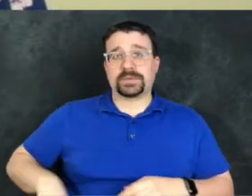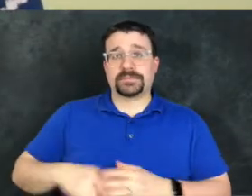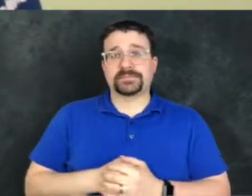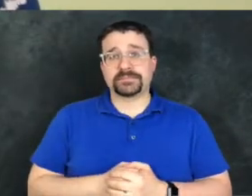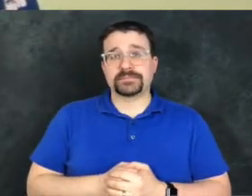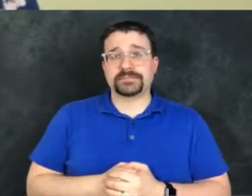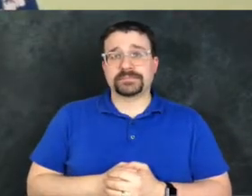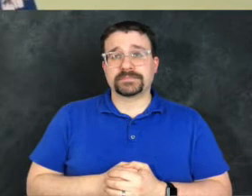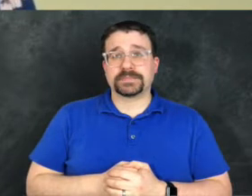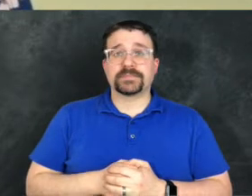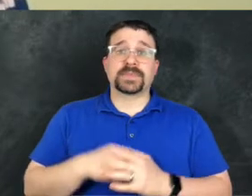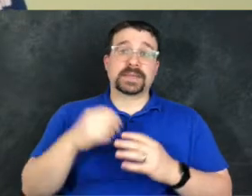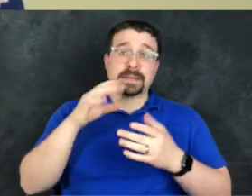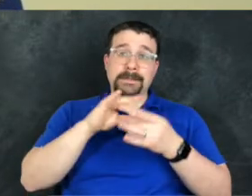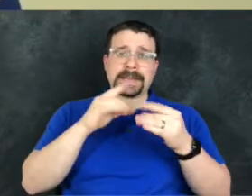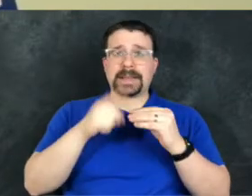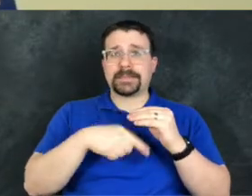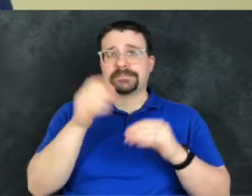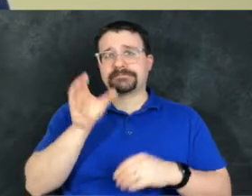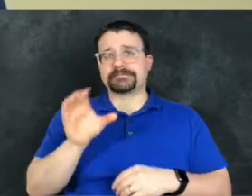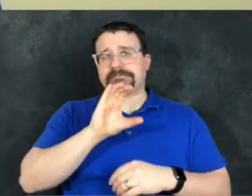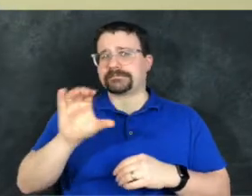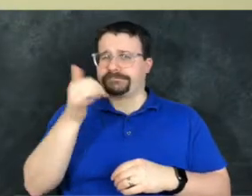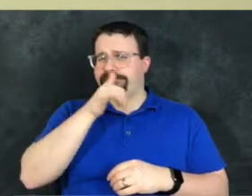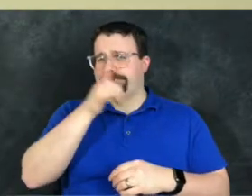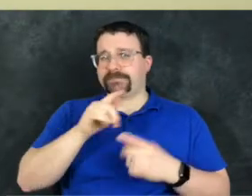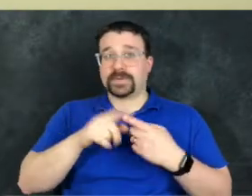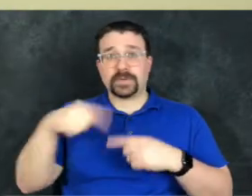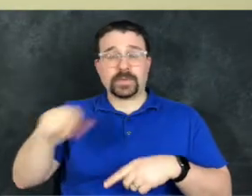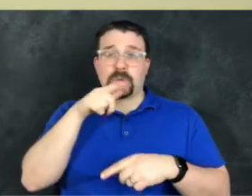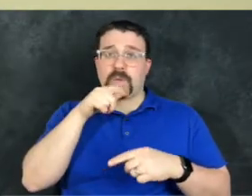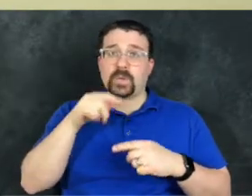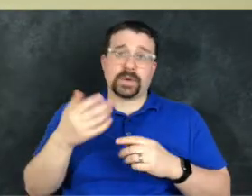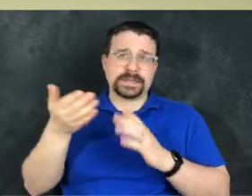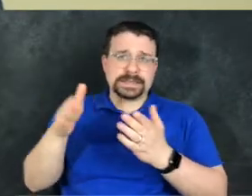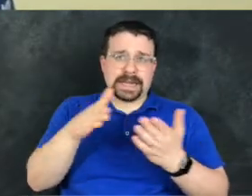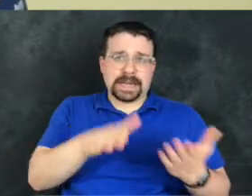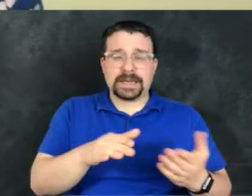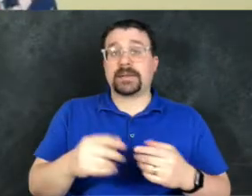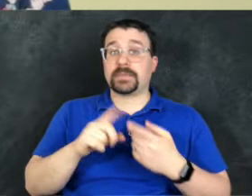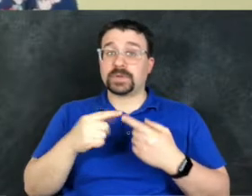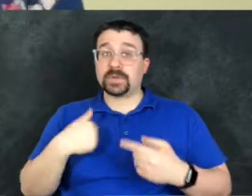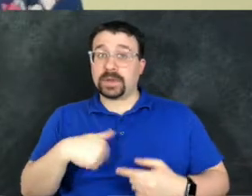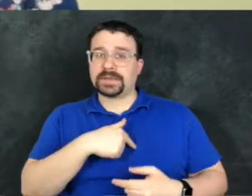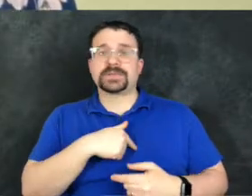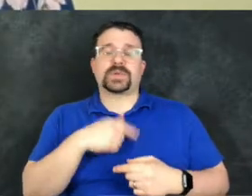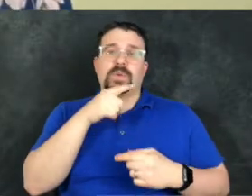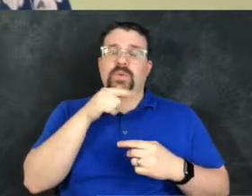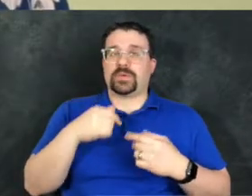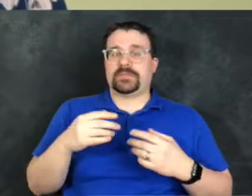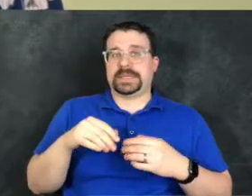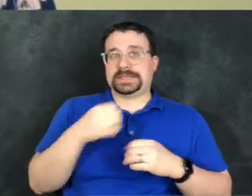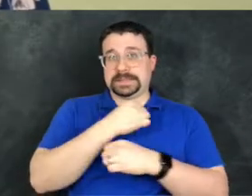Hear now the word of the Lord. For the message about the cross is foolishness to those who are perishing, but